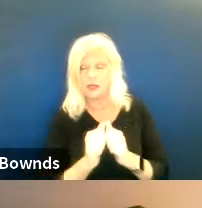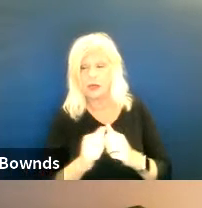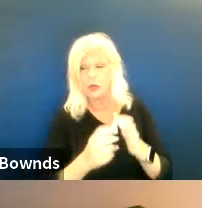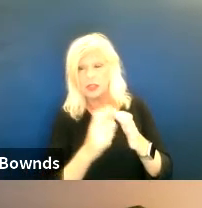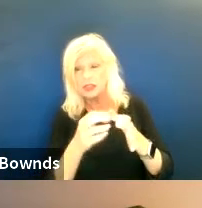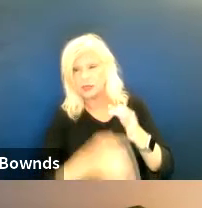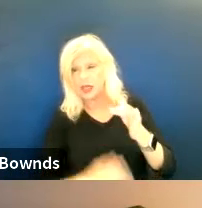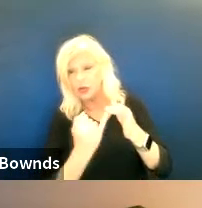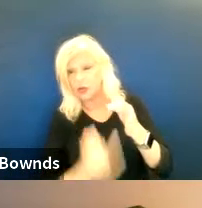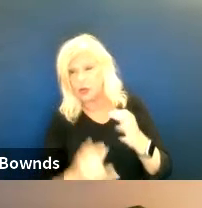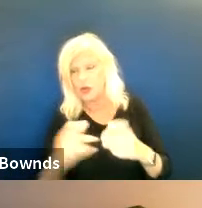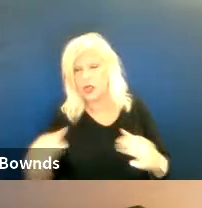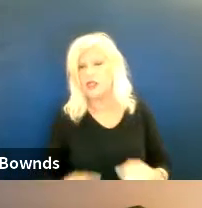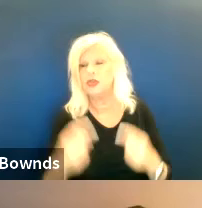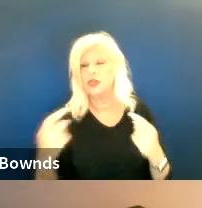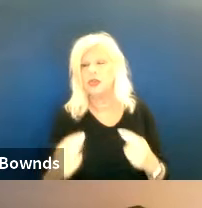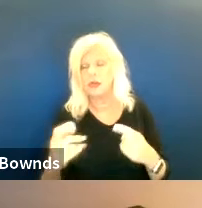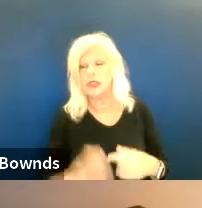in the United States, approximately